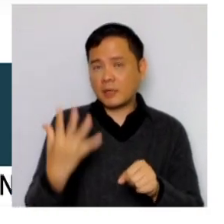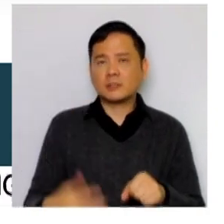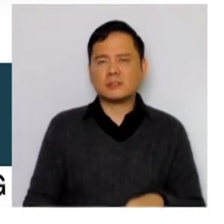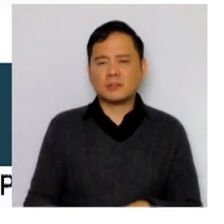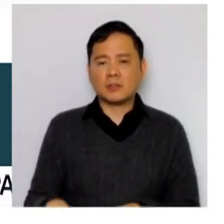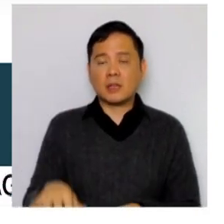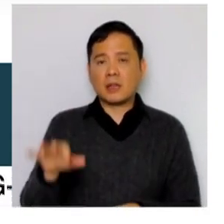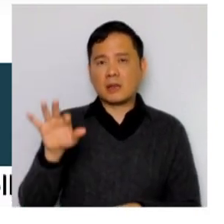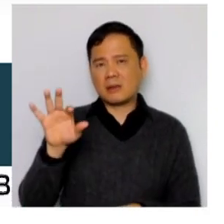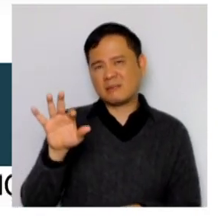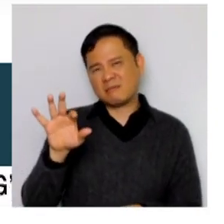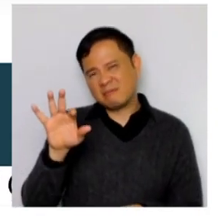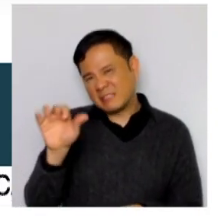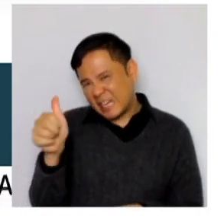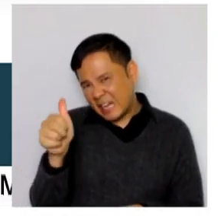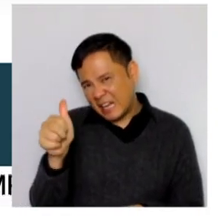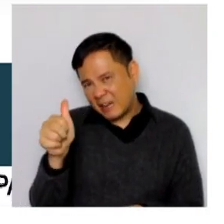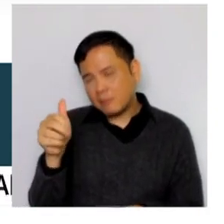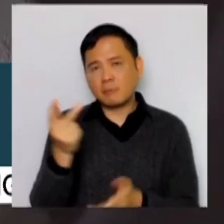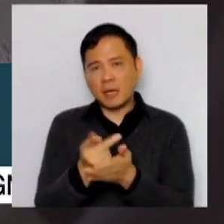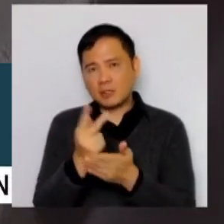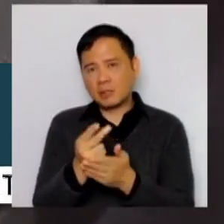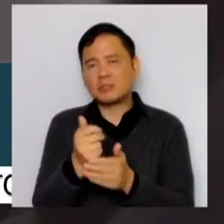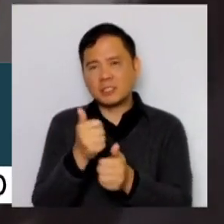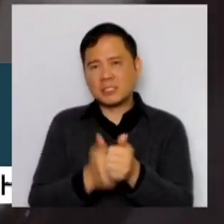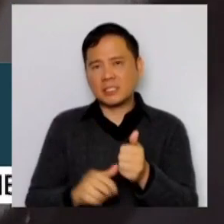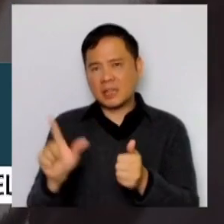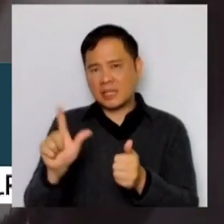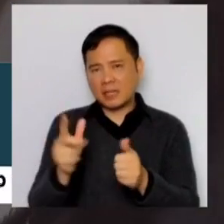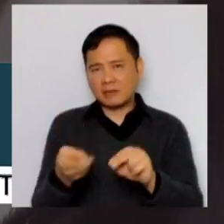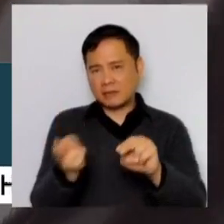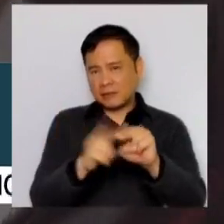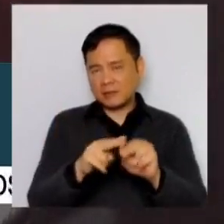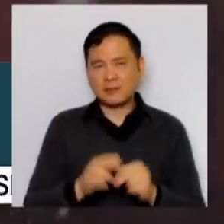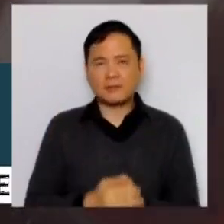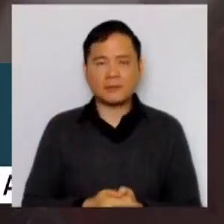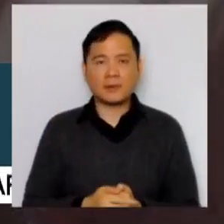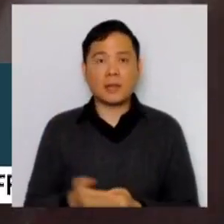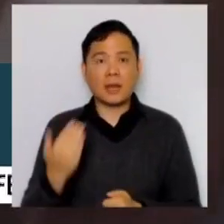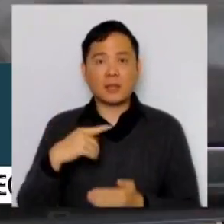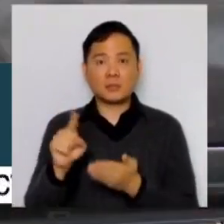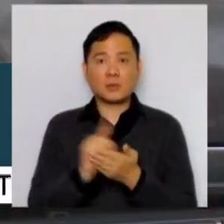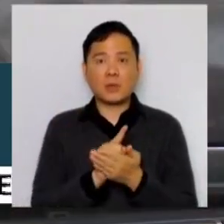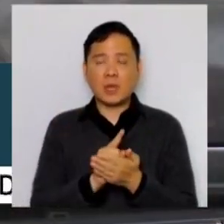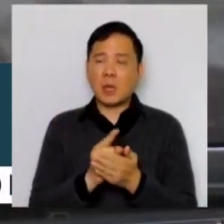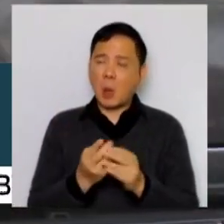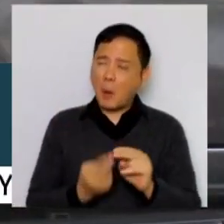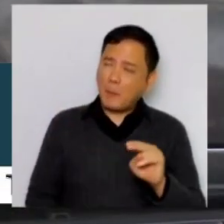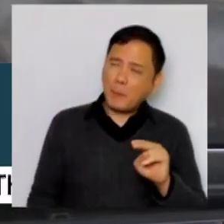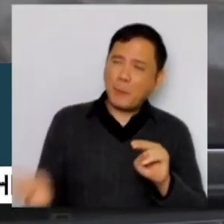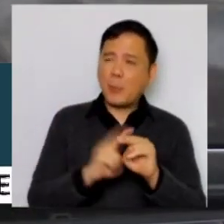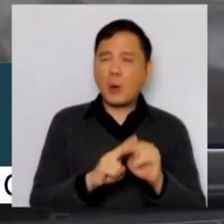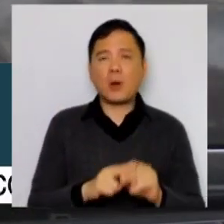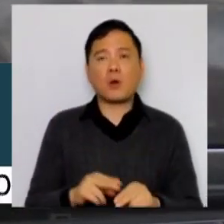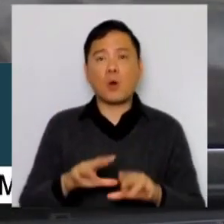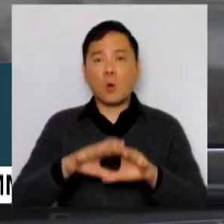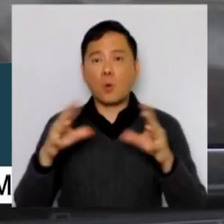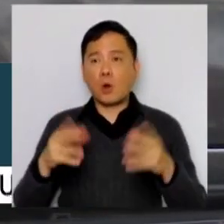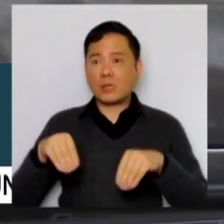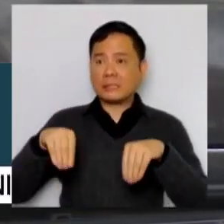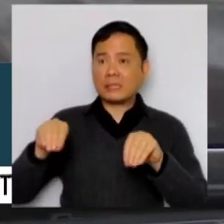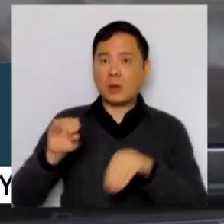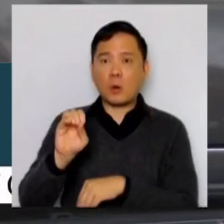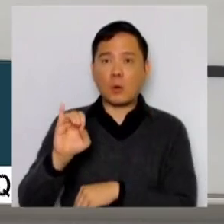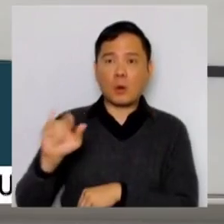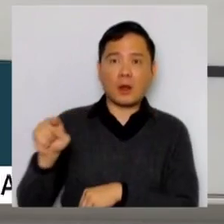by nearly 10 pesos per liter. The spike reflects last week's skyrocketing prices in the world oil market after global